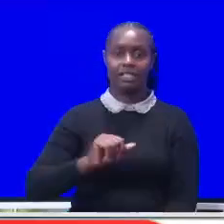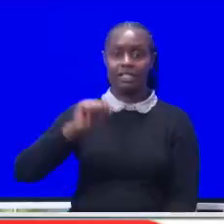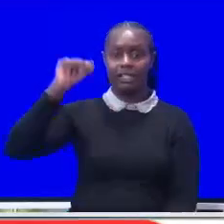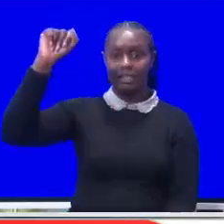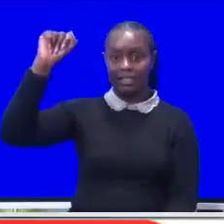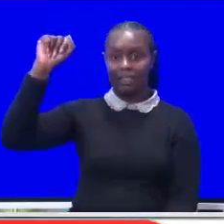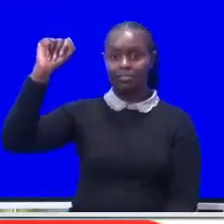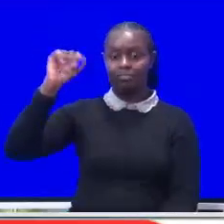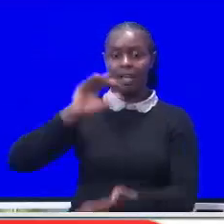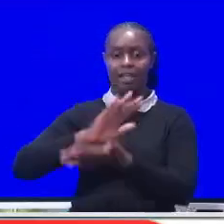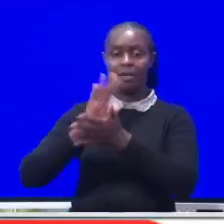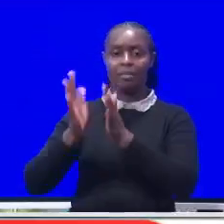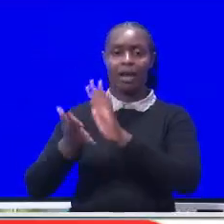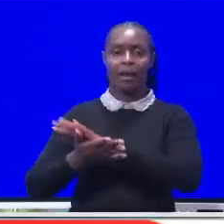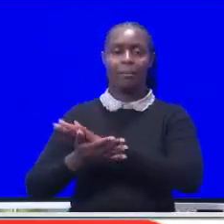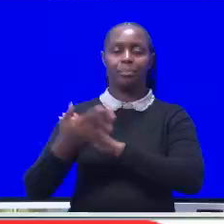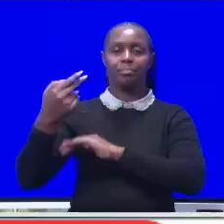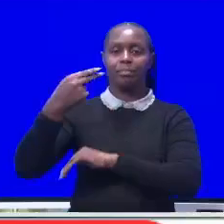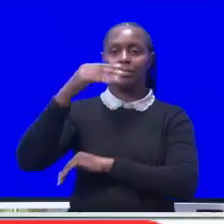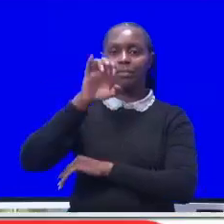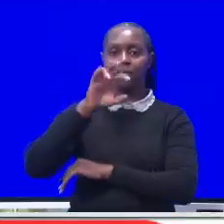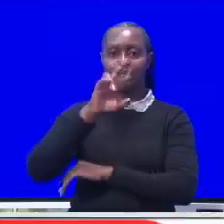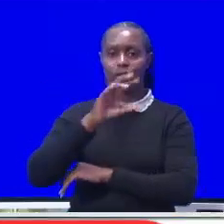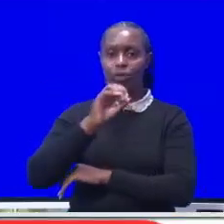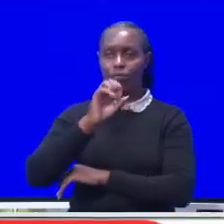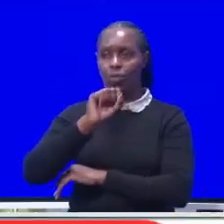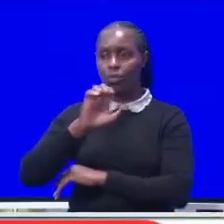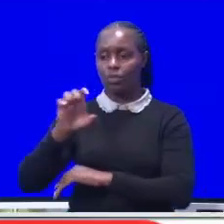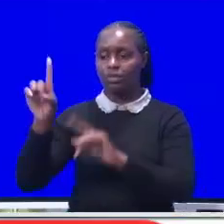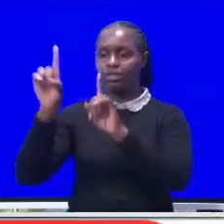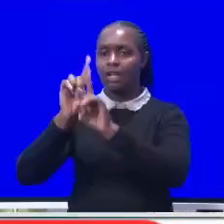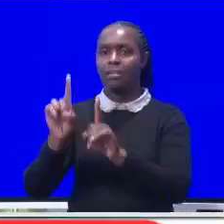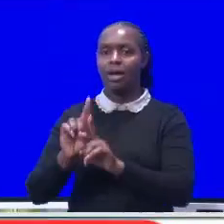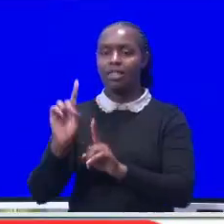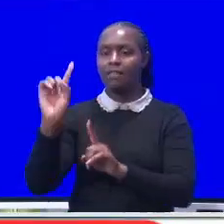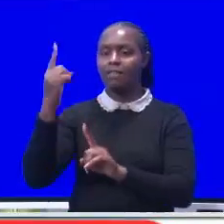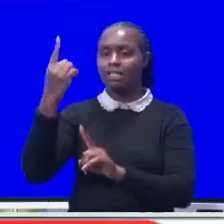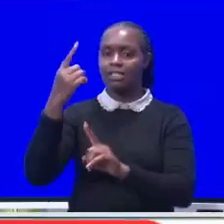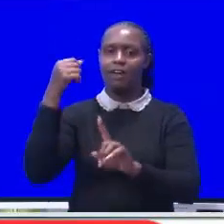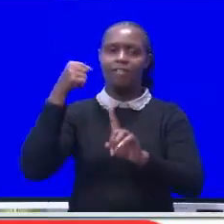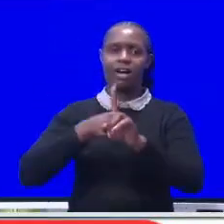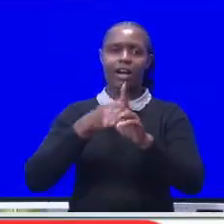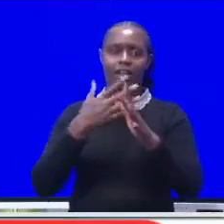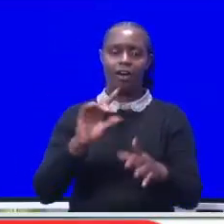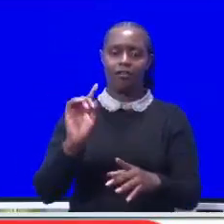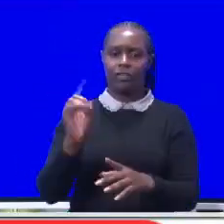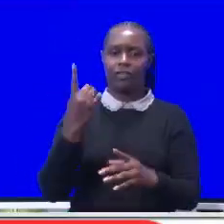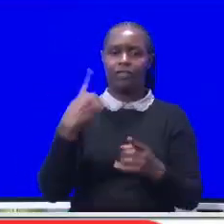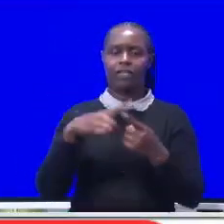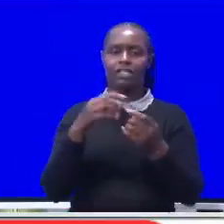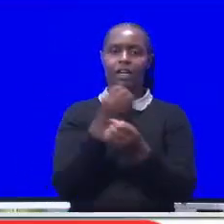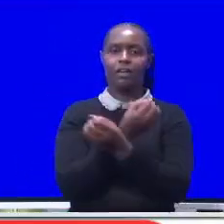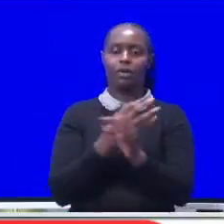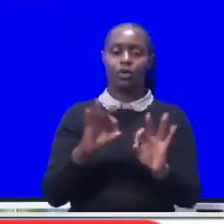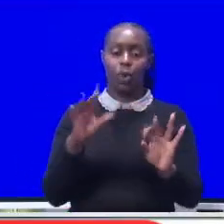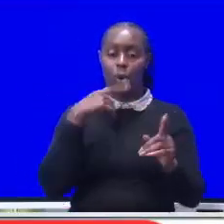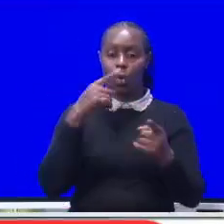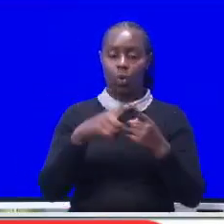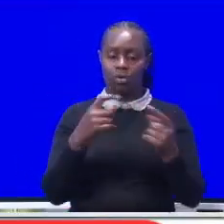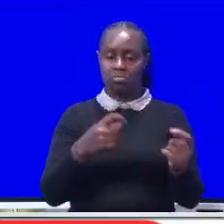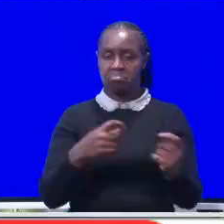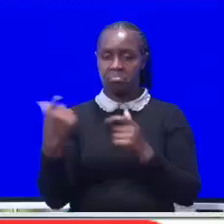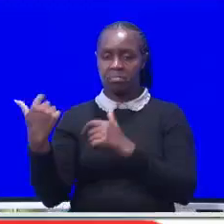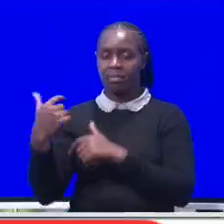are heroes, just like the freedom fighters of our first liberation who got the colonial government out of